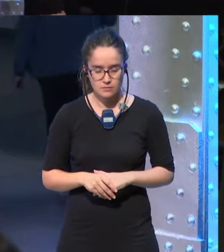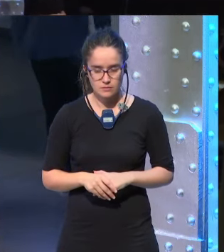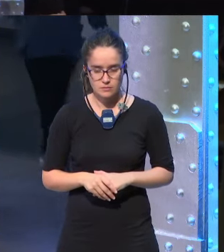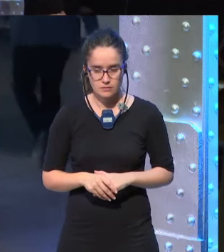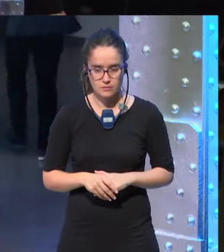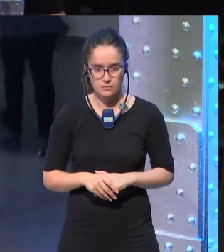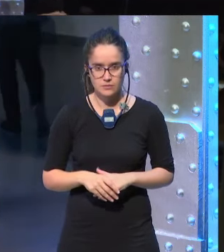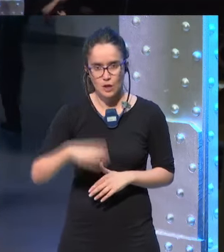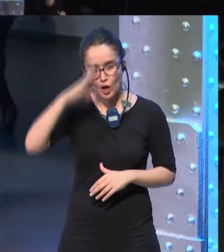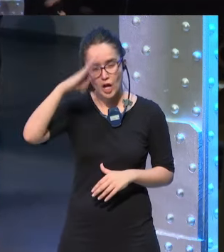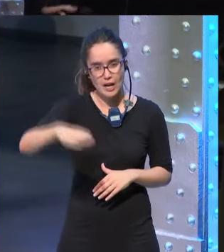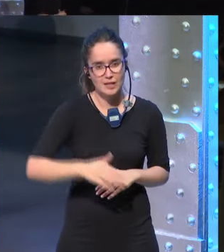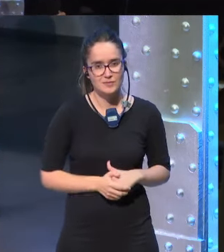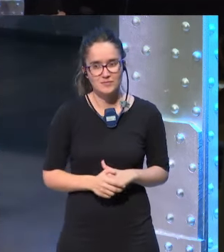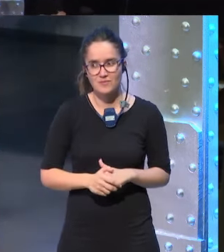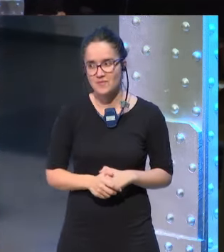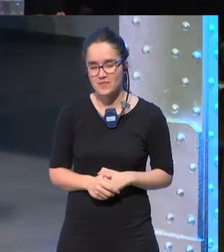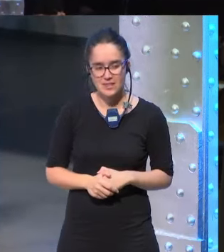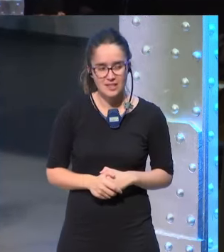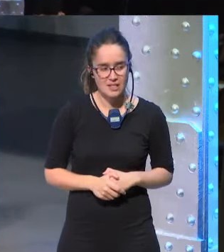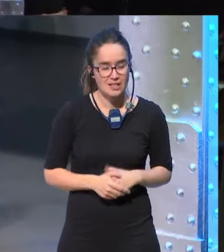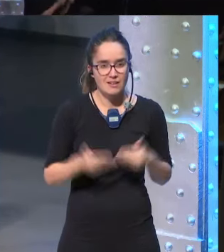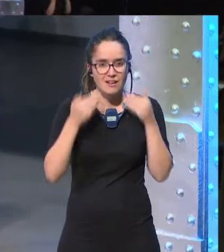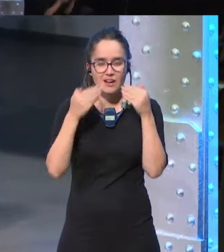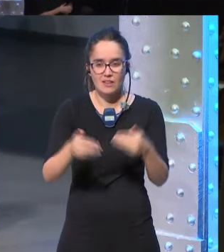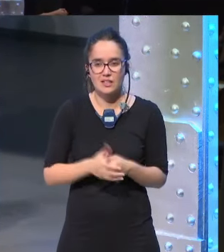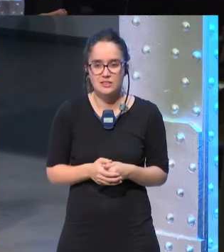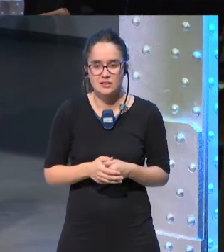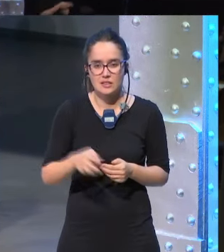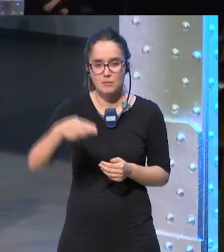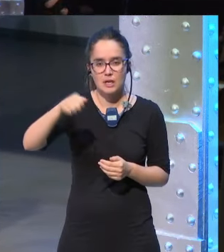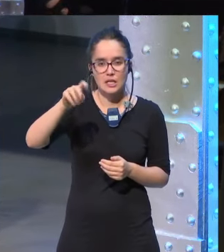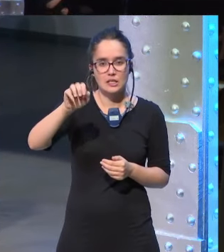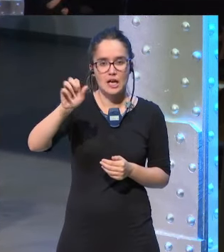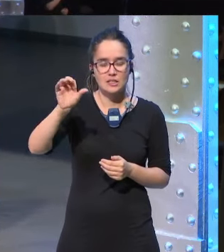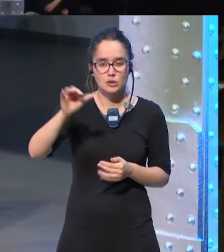Hello. Hello. Thank you, Matthias, for this incredible